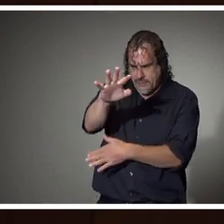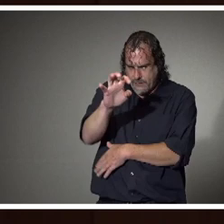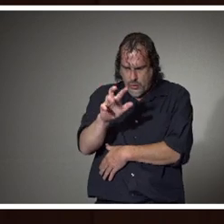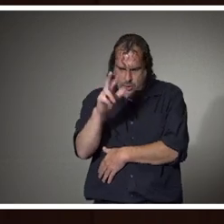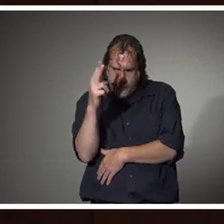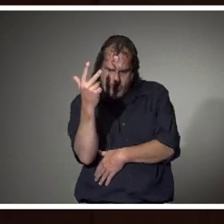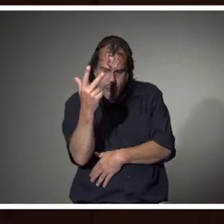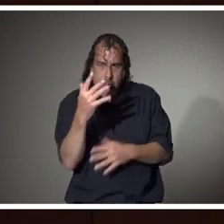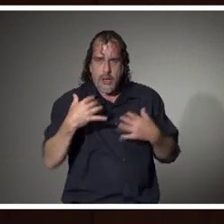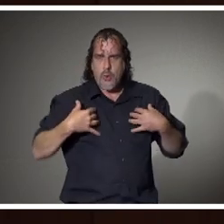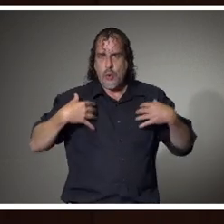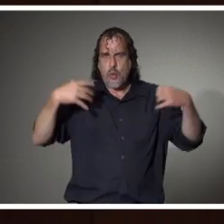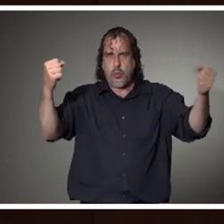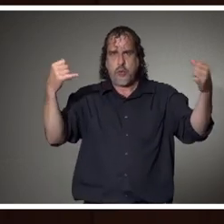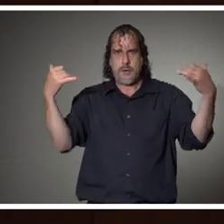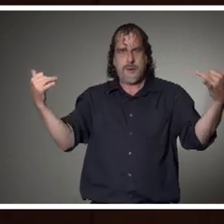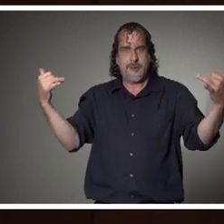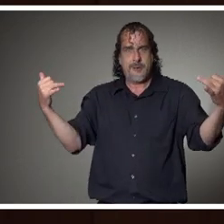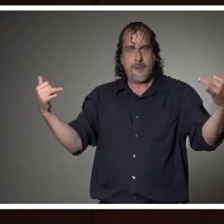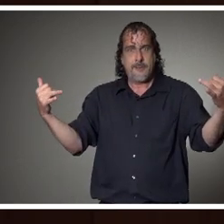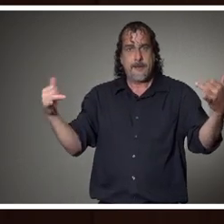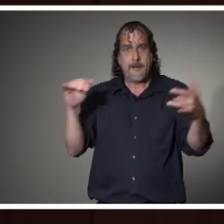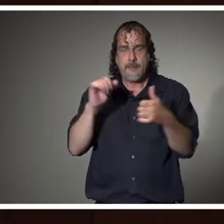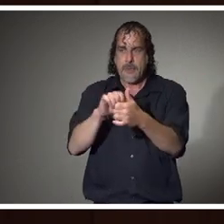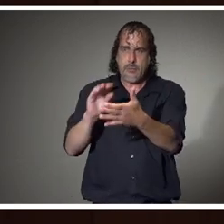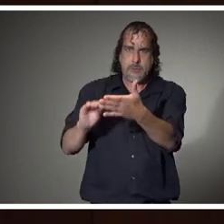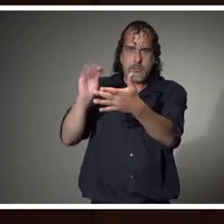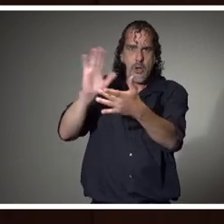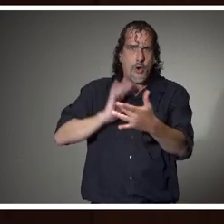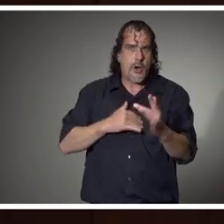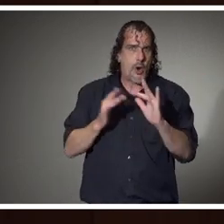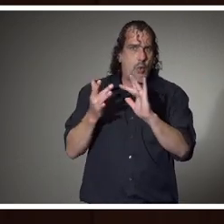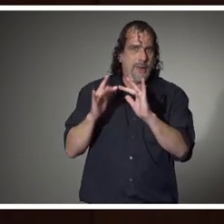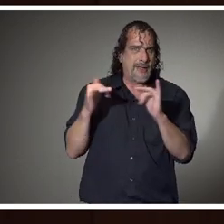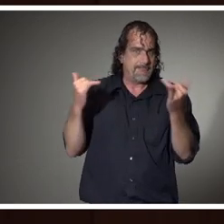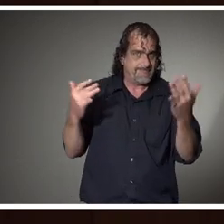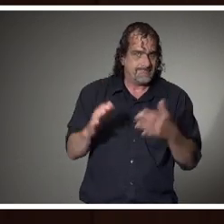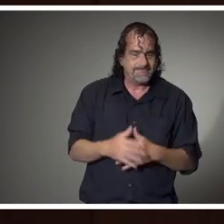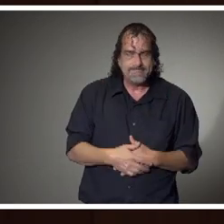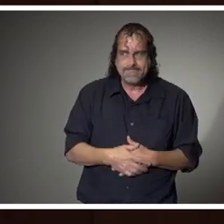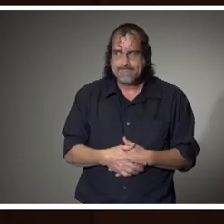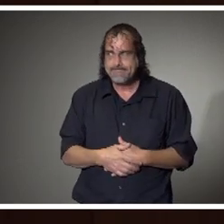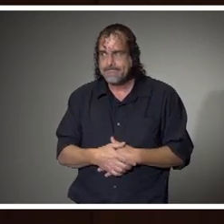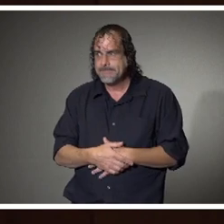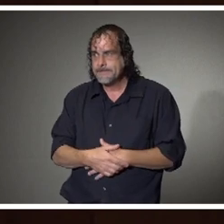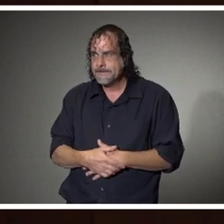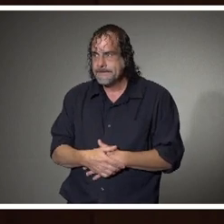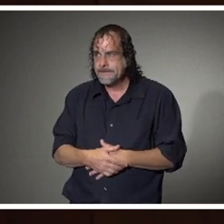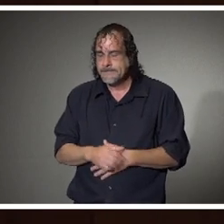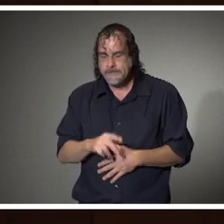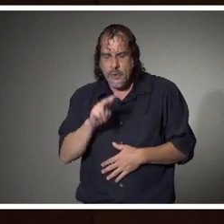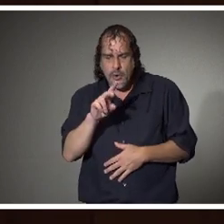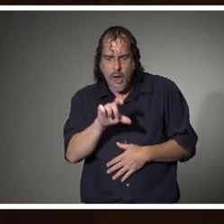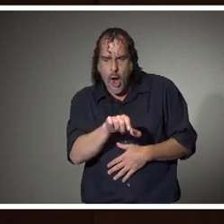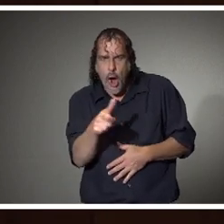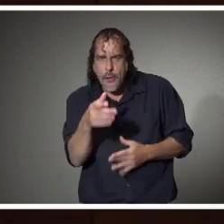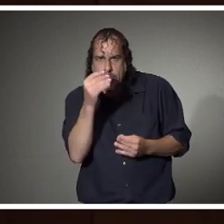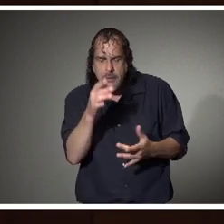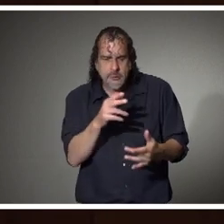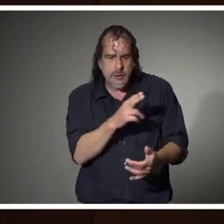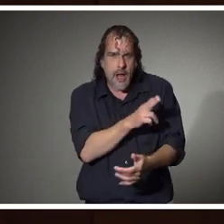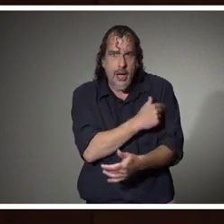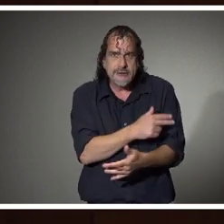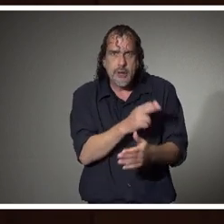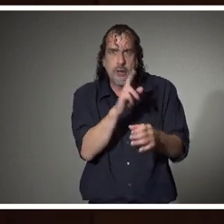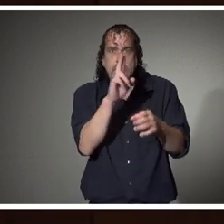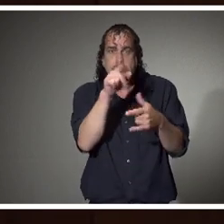3,413 recovered Mississippians to report that will be posted on our website. If we look at other information as far as hospital